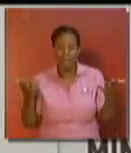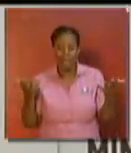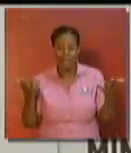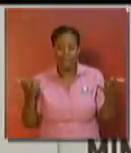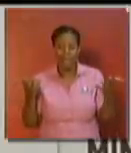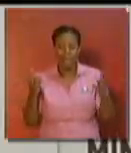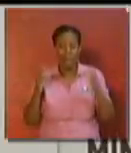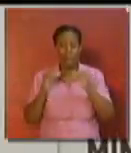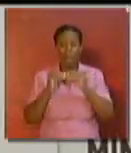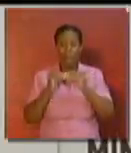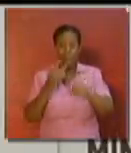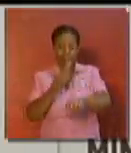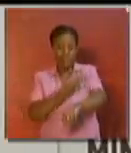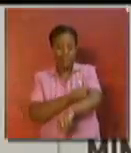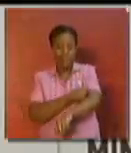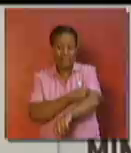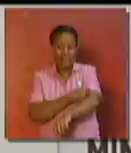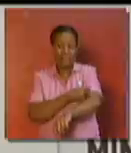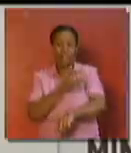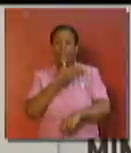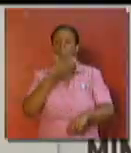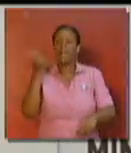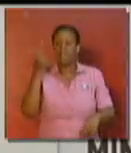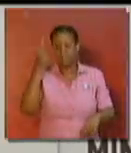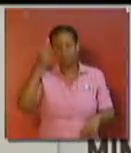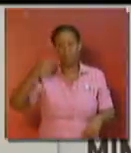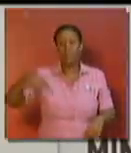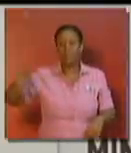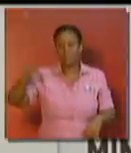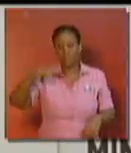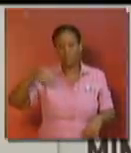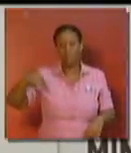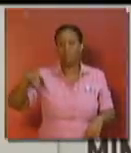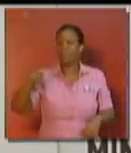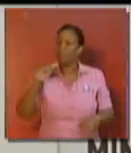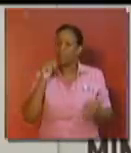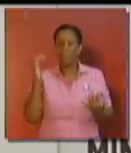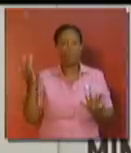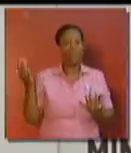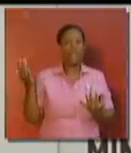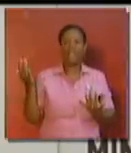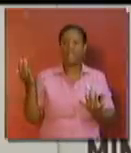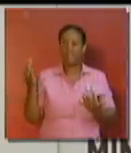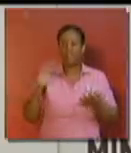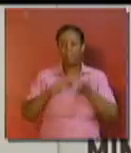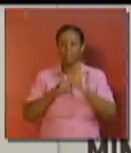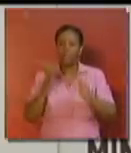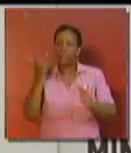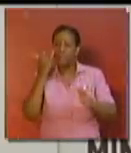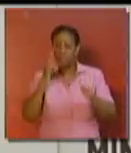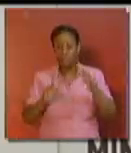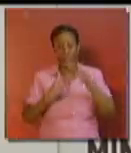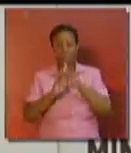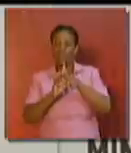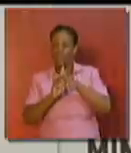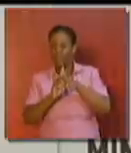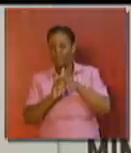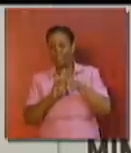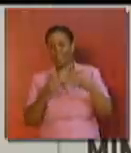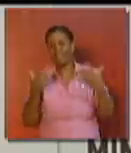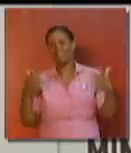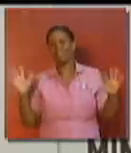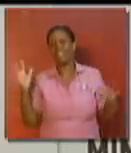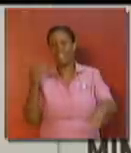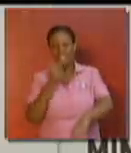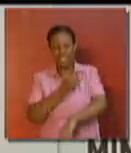get vaccinated in our society means the less chance that the unvaccinated population will be exposed to the